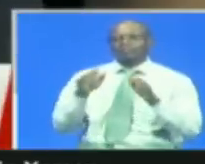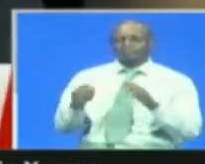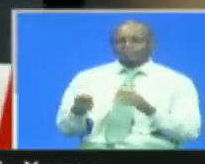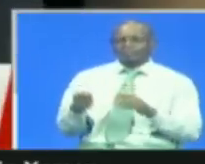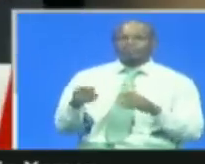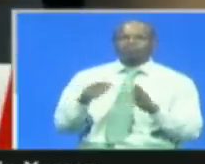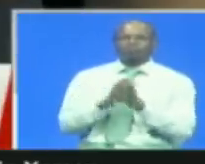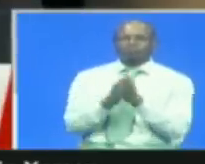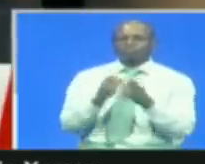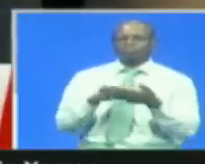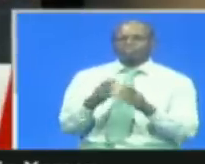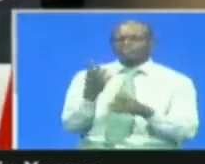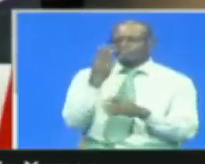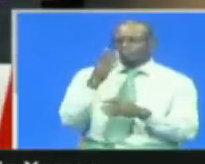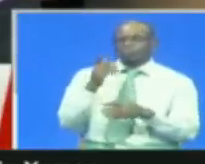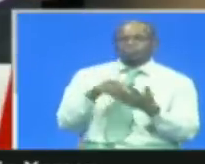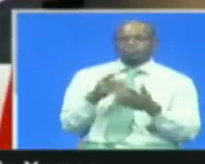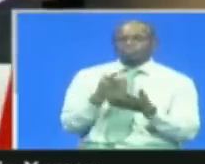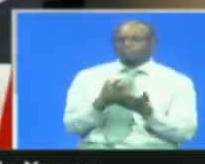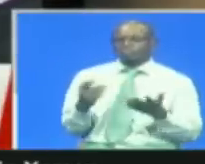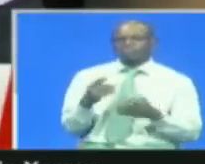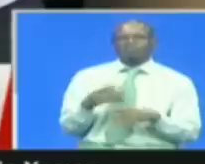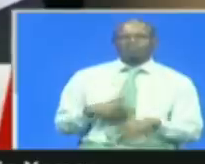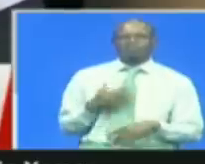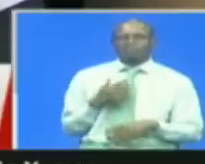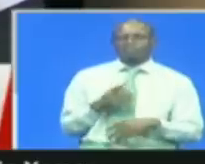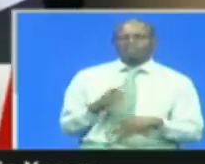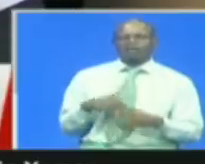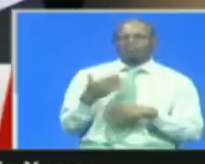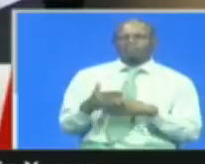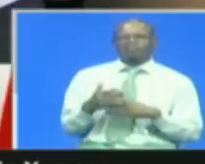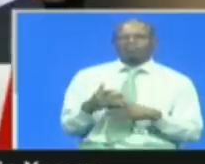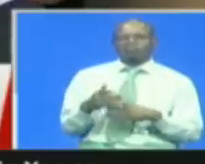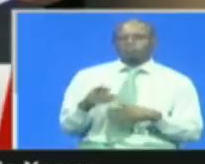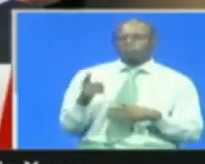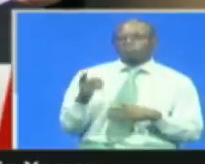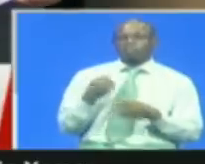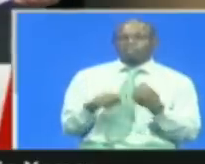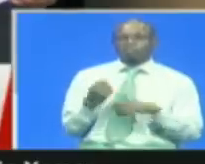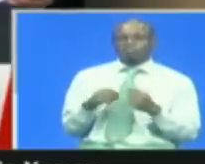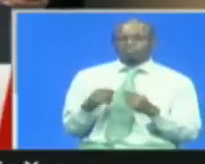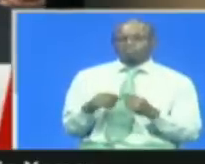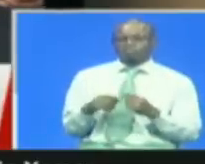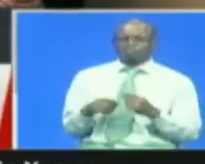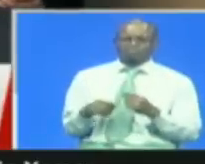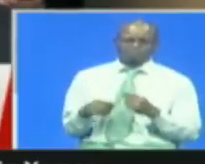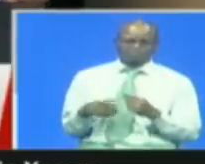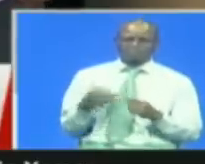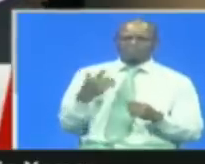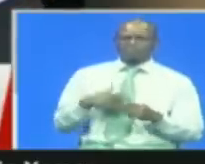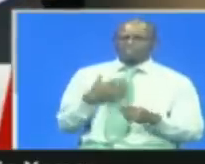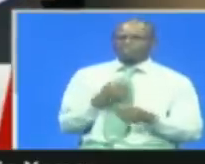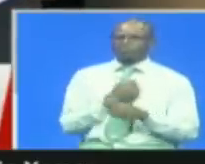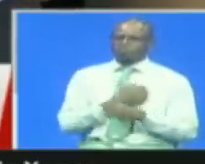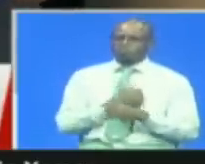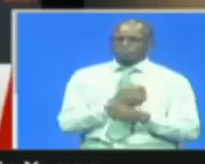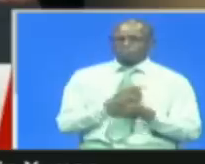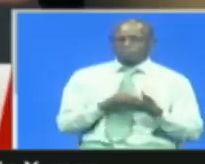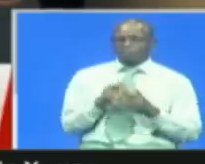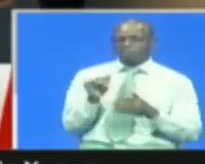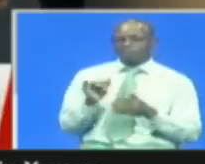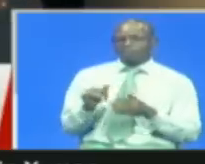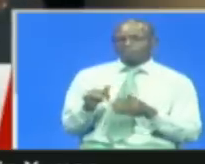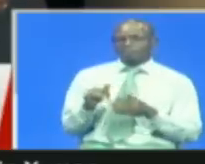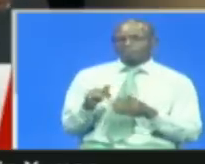someone feels upon the sickening realization that one's actions were regrettable. But it's an emotion members of